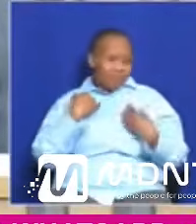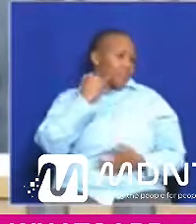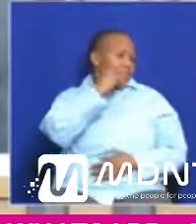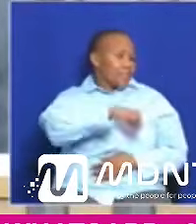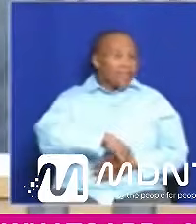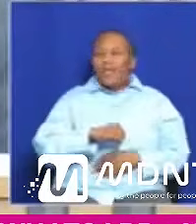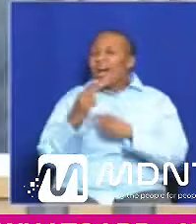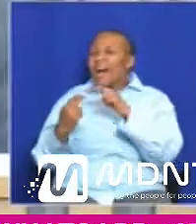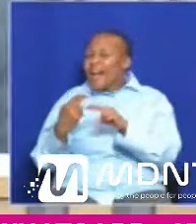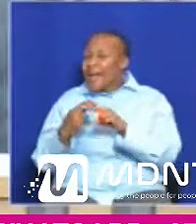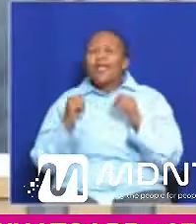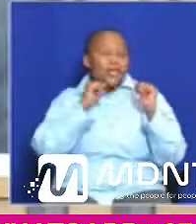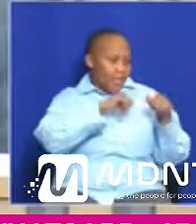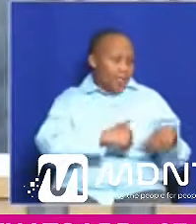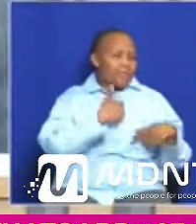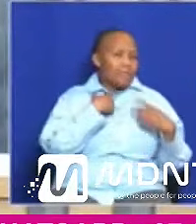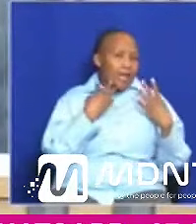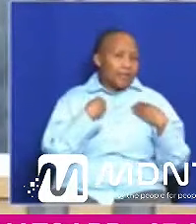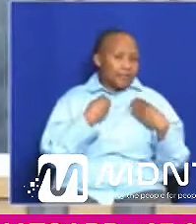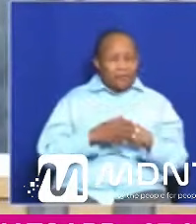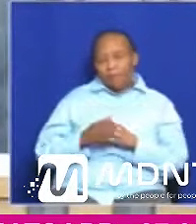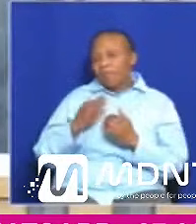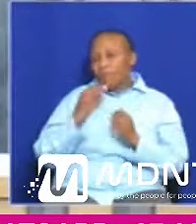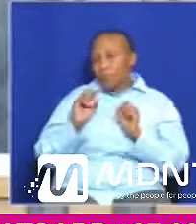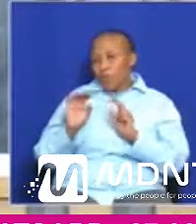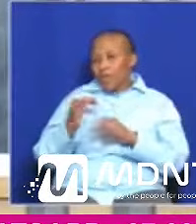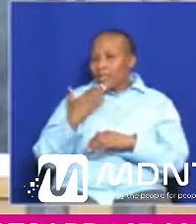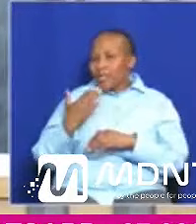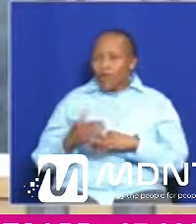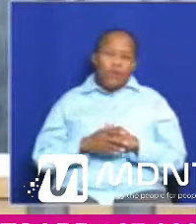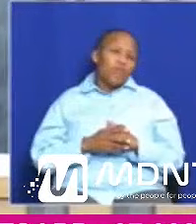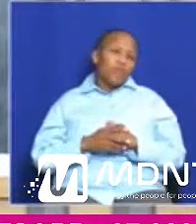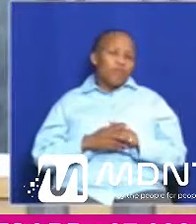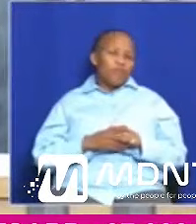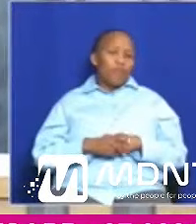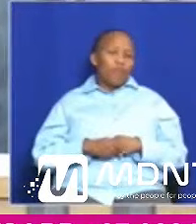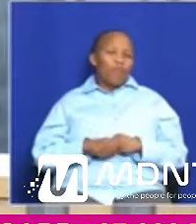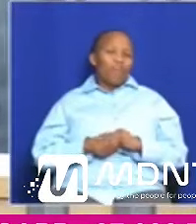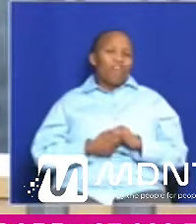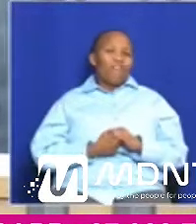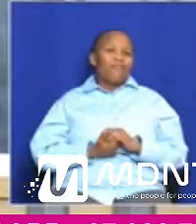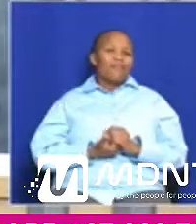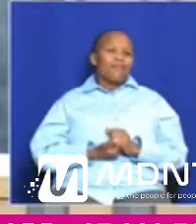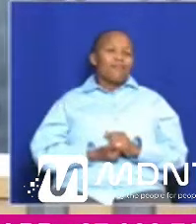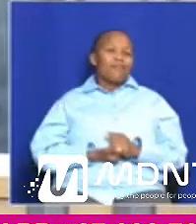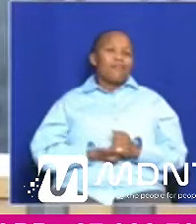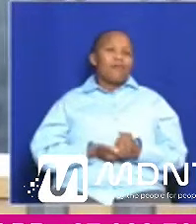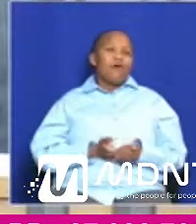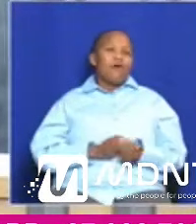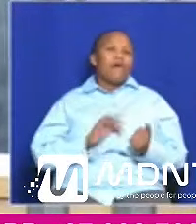Oh, thanks. And it then proceeds to deal, as I understand